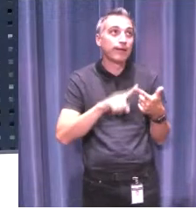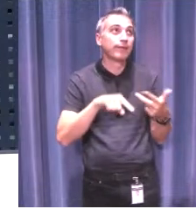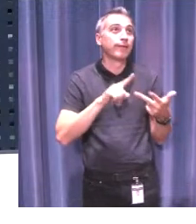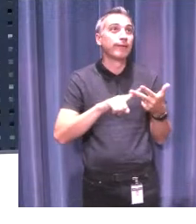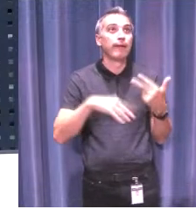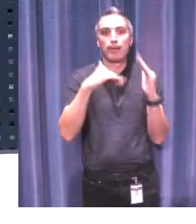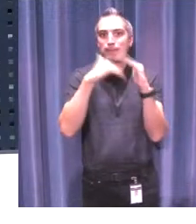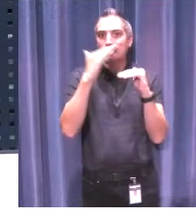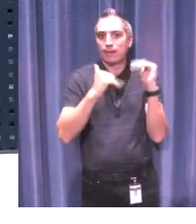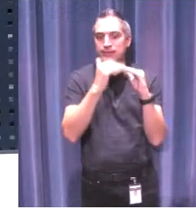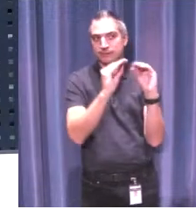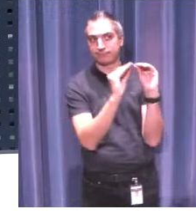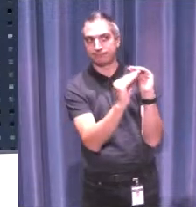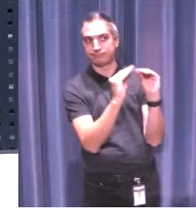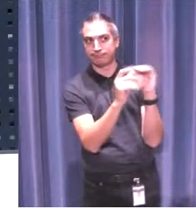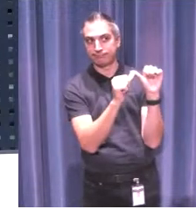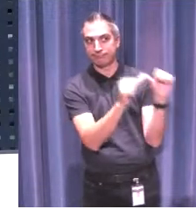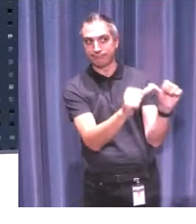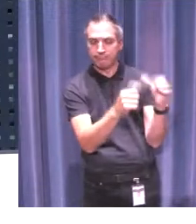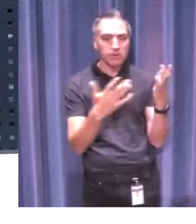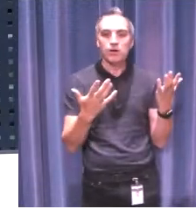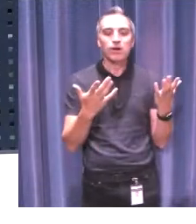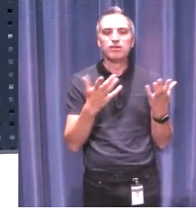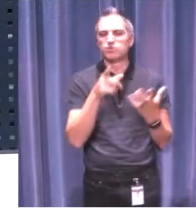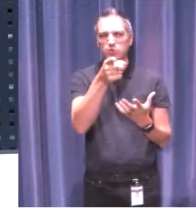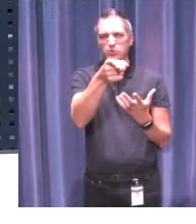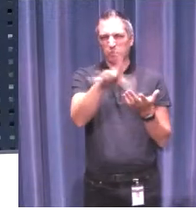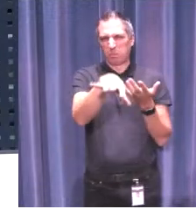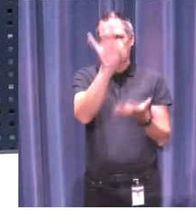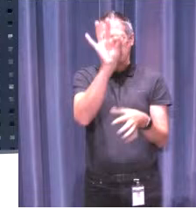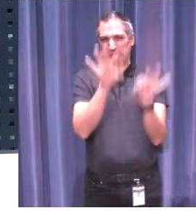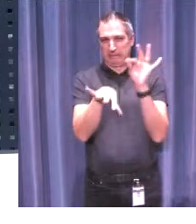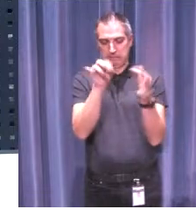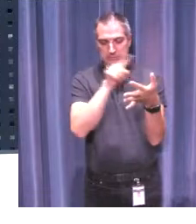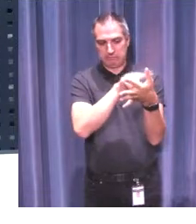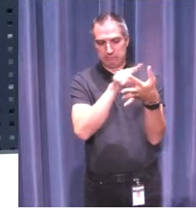building maintenance, pick something out, and whatever was